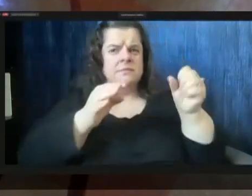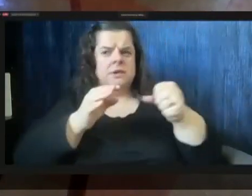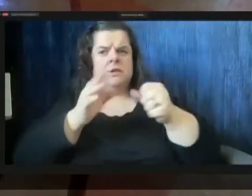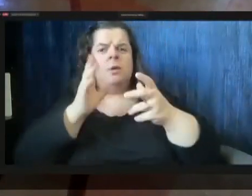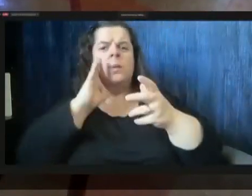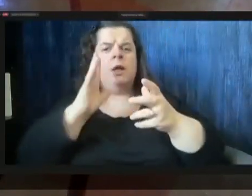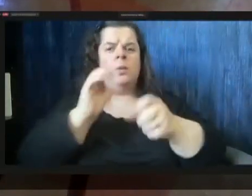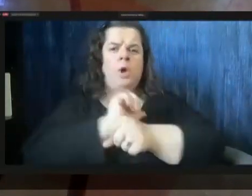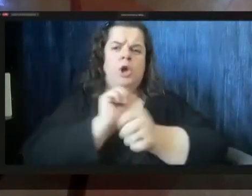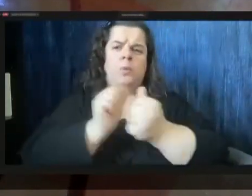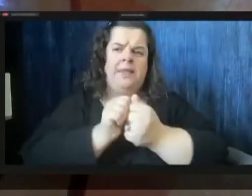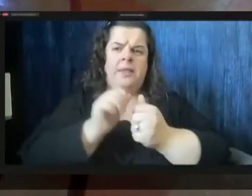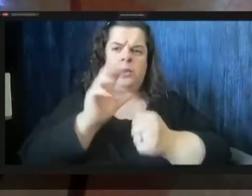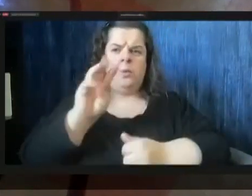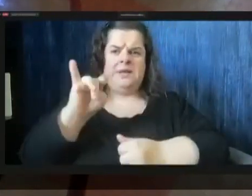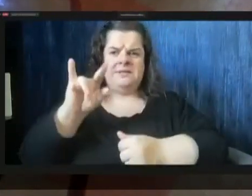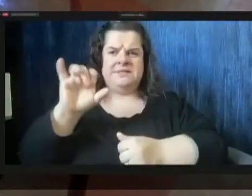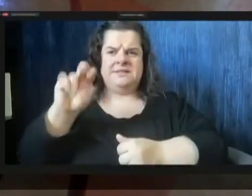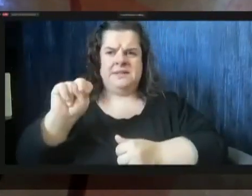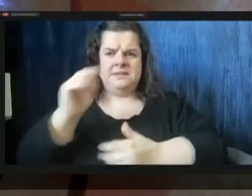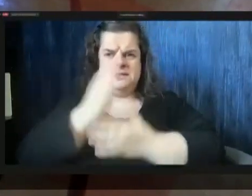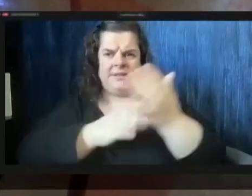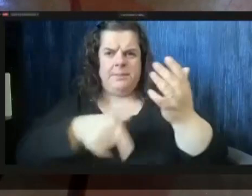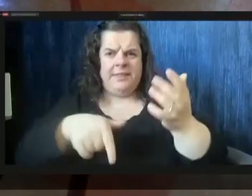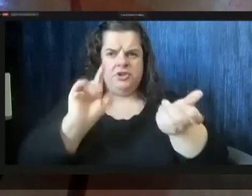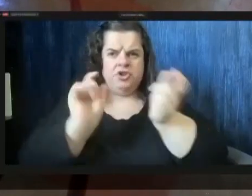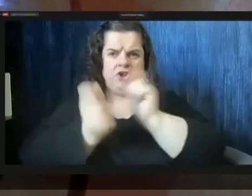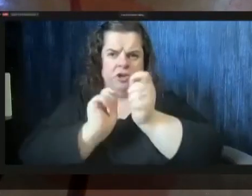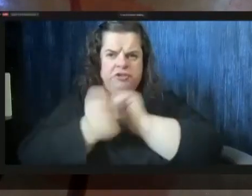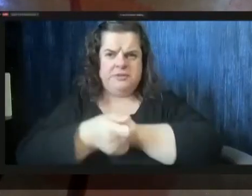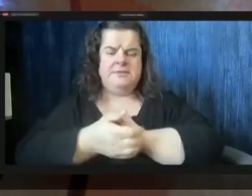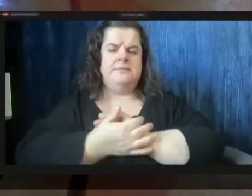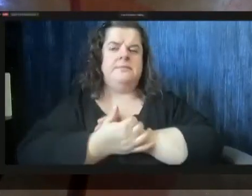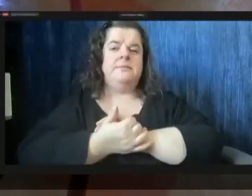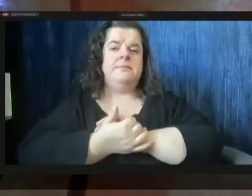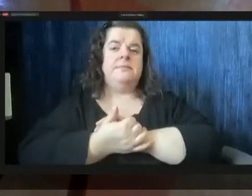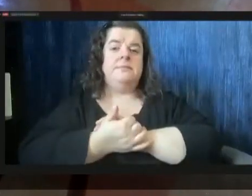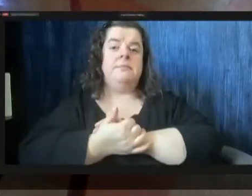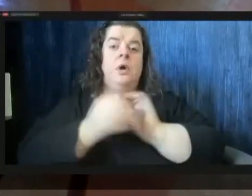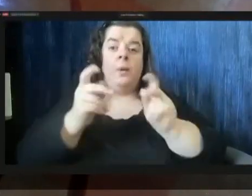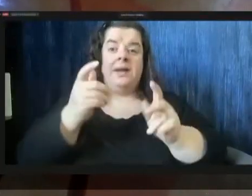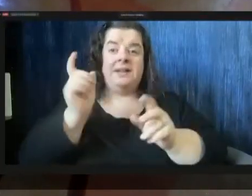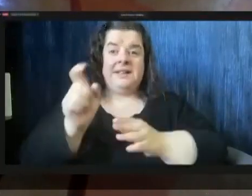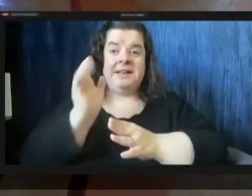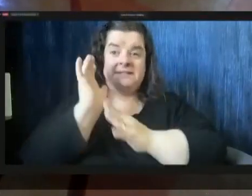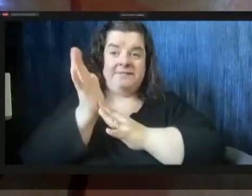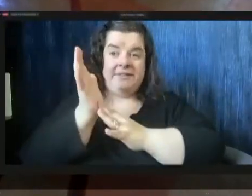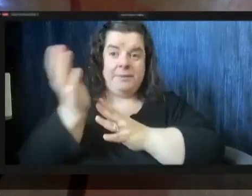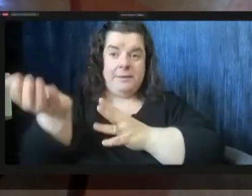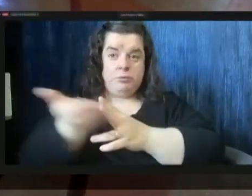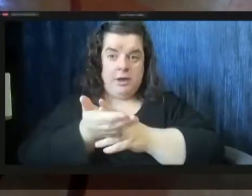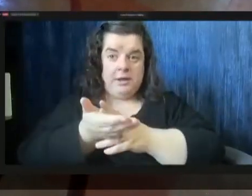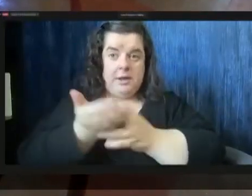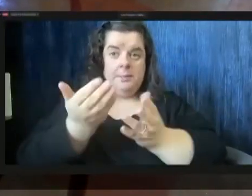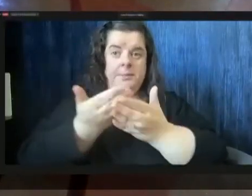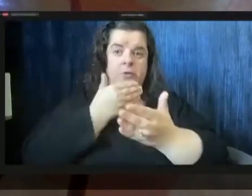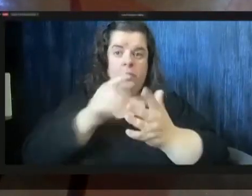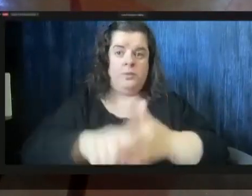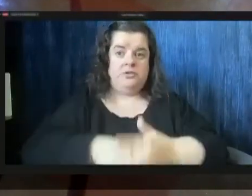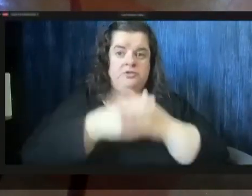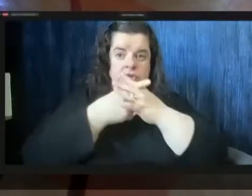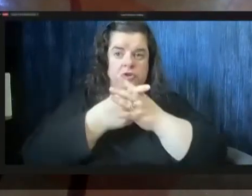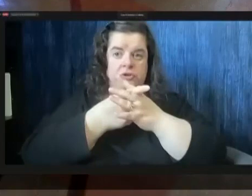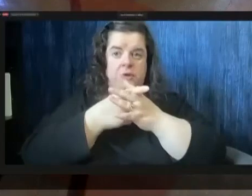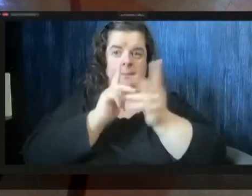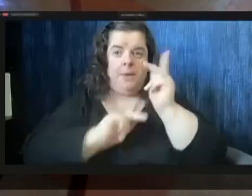Councilman Wilson too on some of these changes. With that said, we need a 5-minute recess before we start our